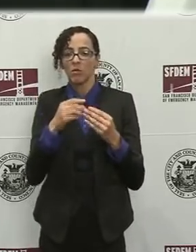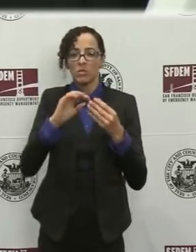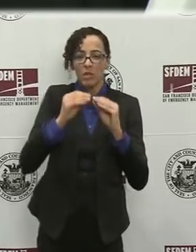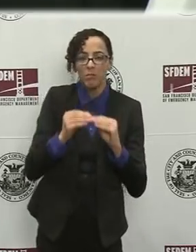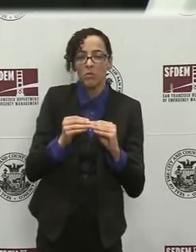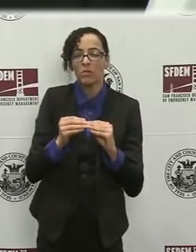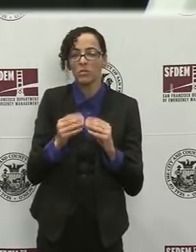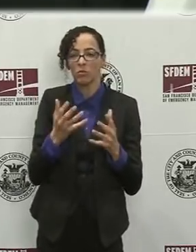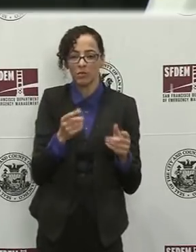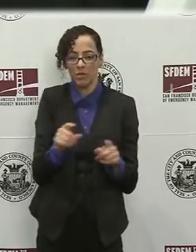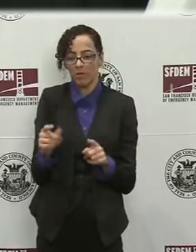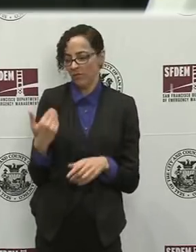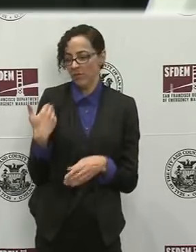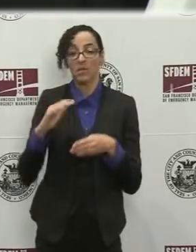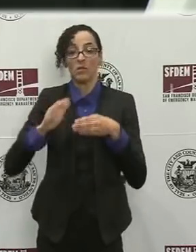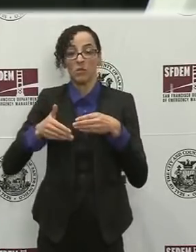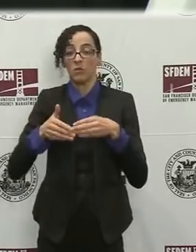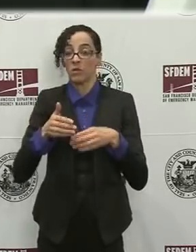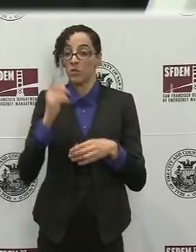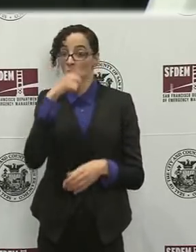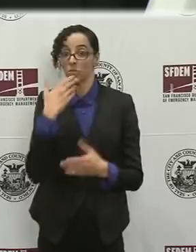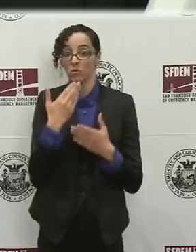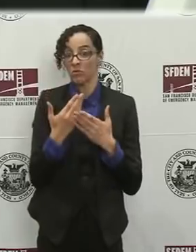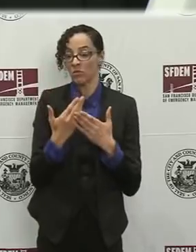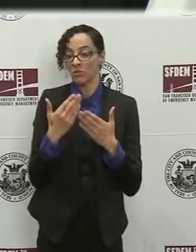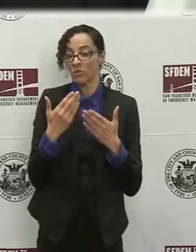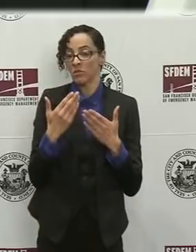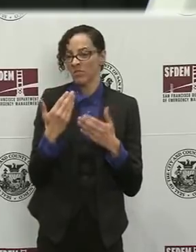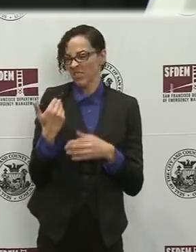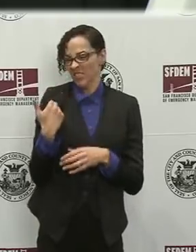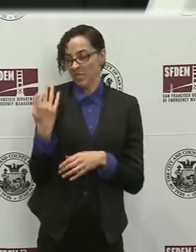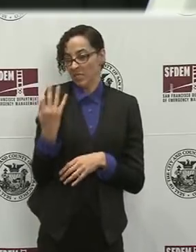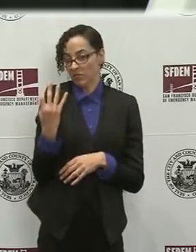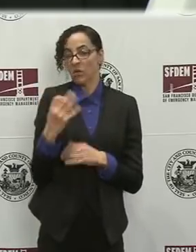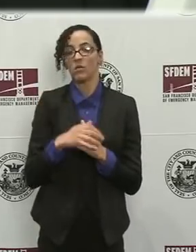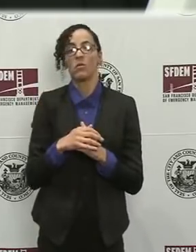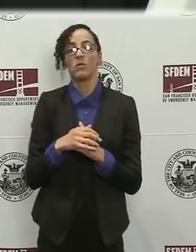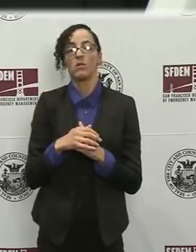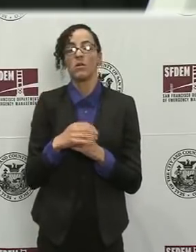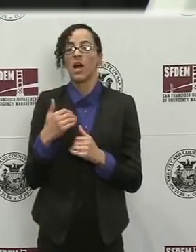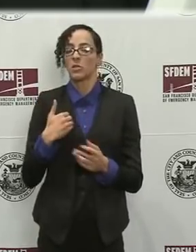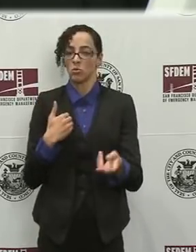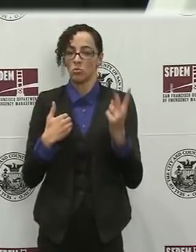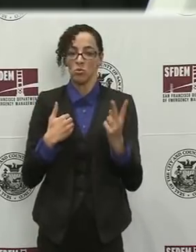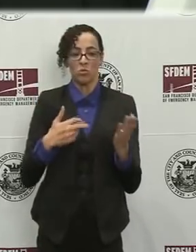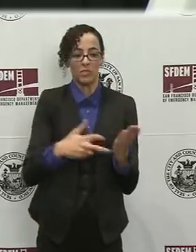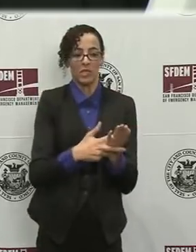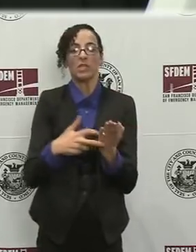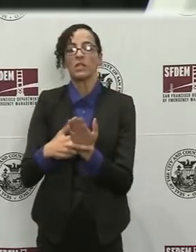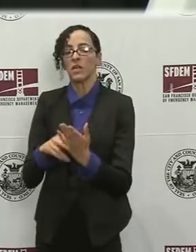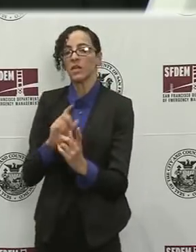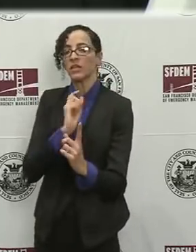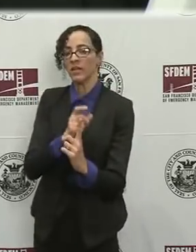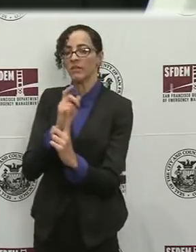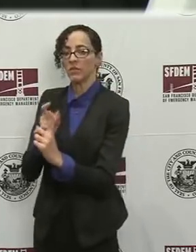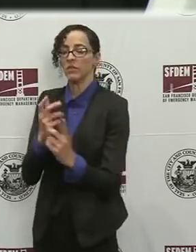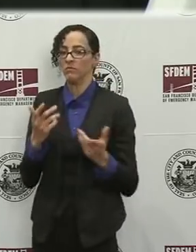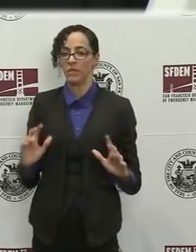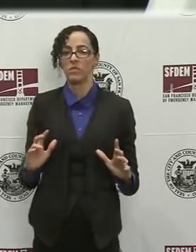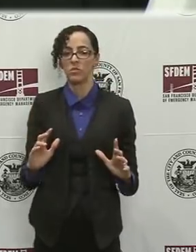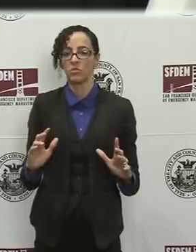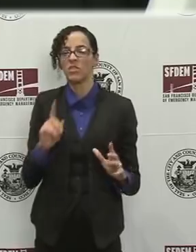actually good as of this past Friday. We still have 2 citations confirmed. And I want to